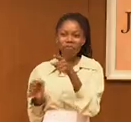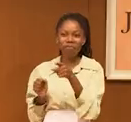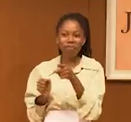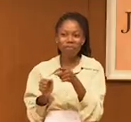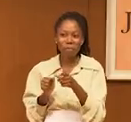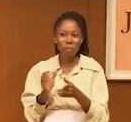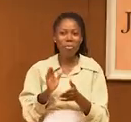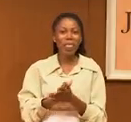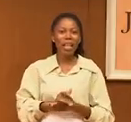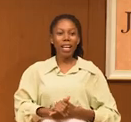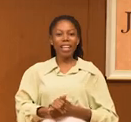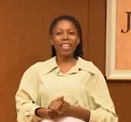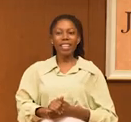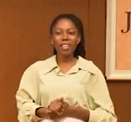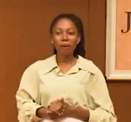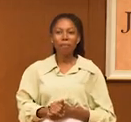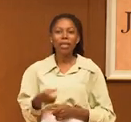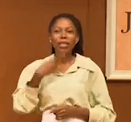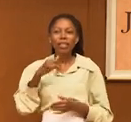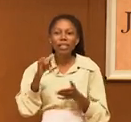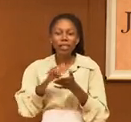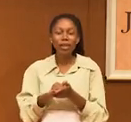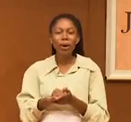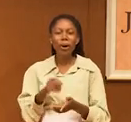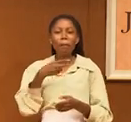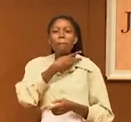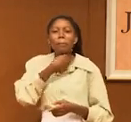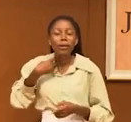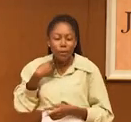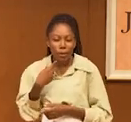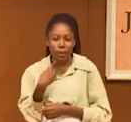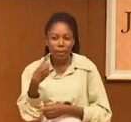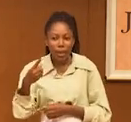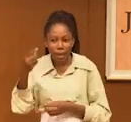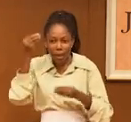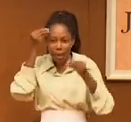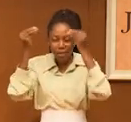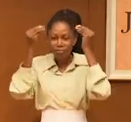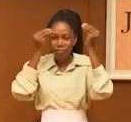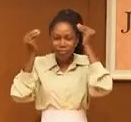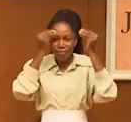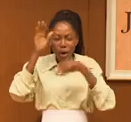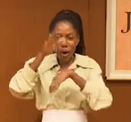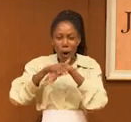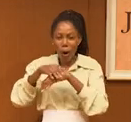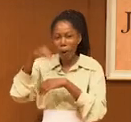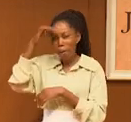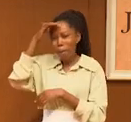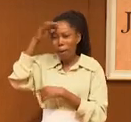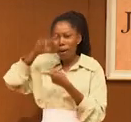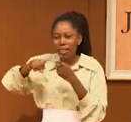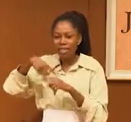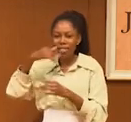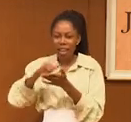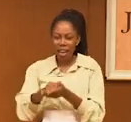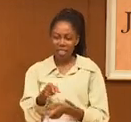What is he still doing with me? What are you doing with this strange lady? Assuming he's here to defend himself. What is he still doing